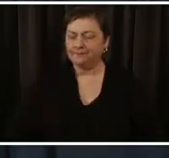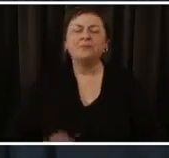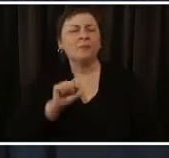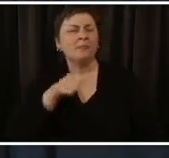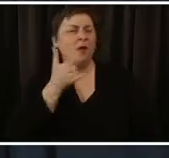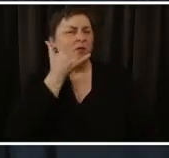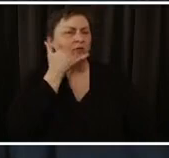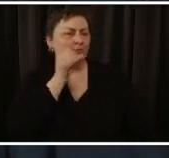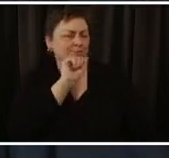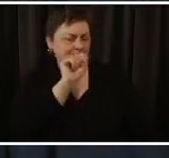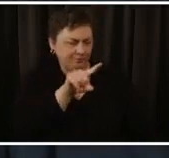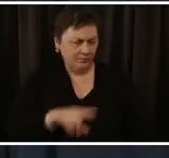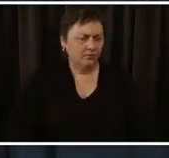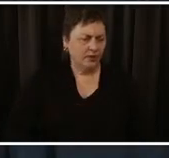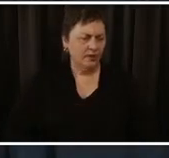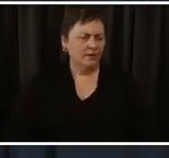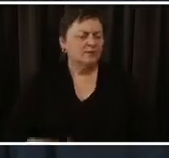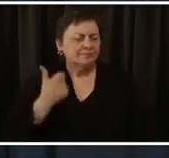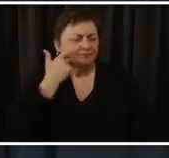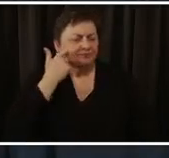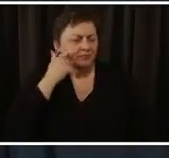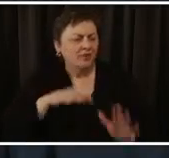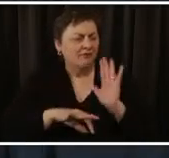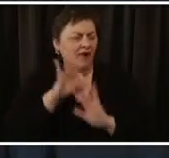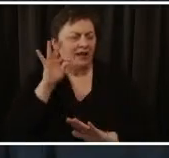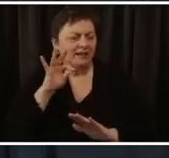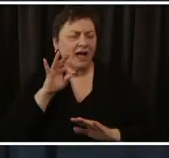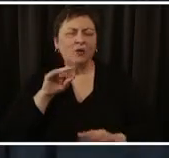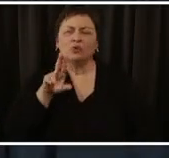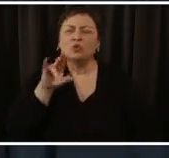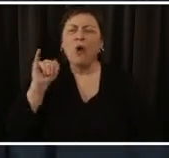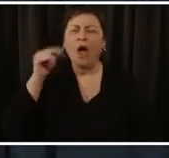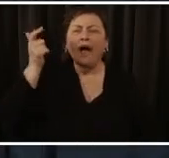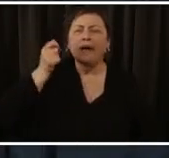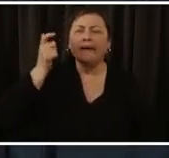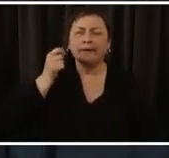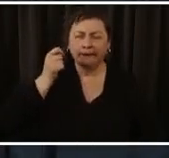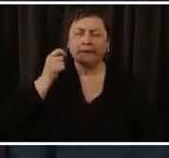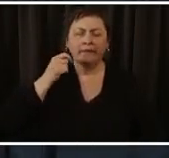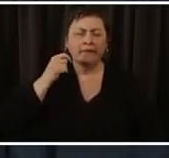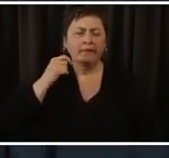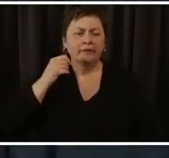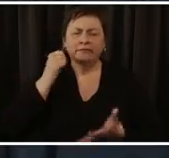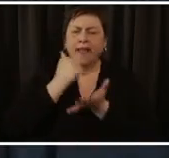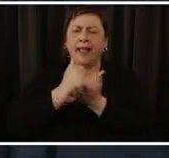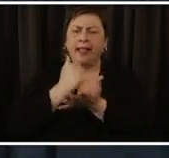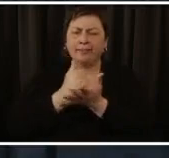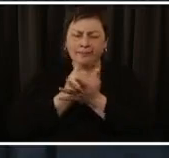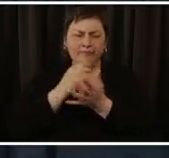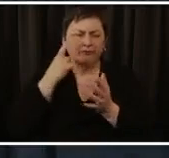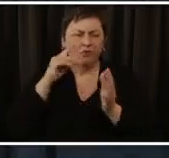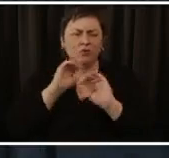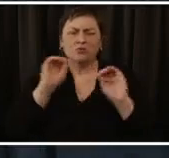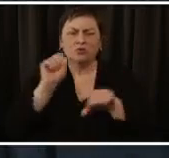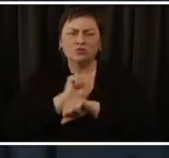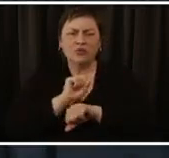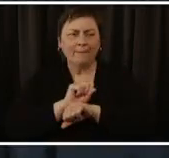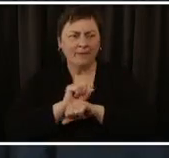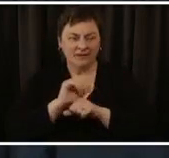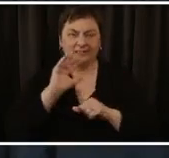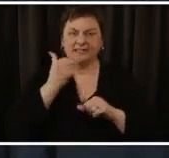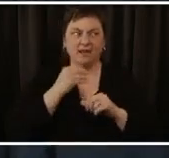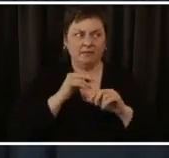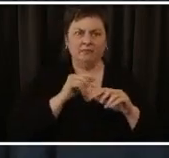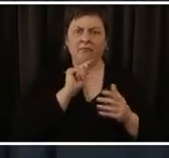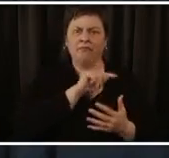unemployment fraud was much higher than previously reported. Does that make you regret some of the steps taken to speed payments at the beginning?